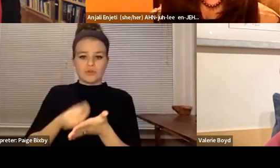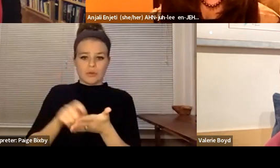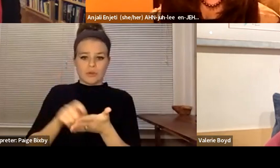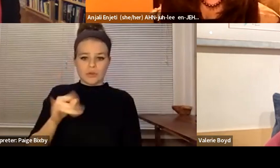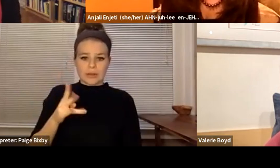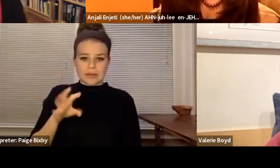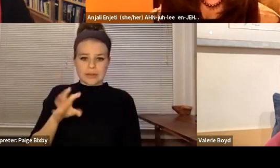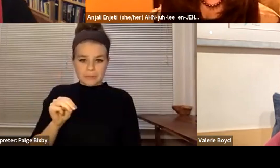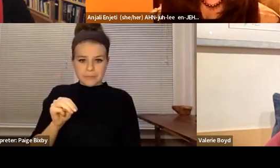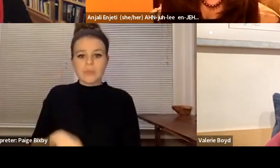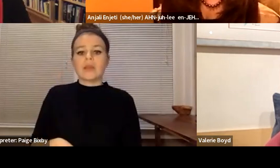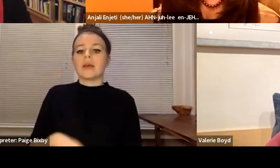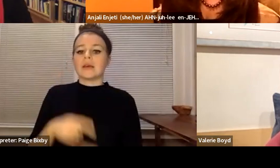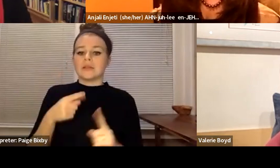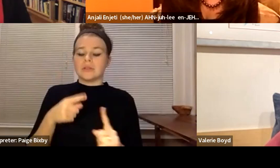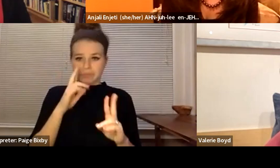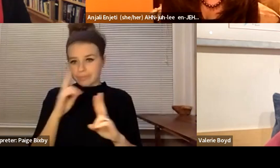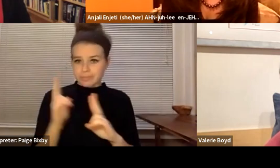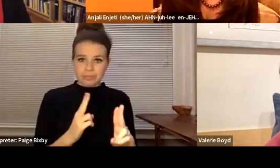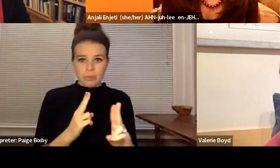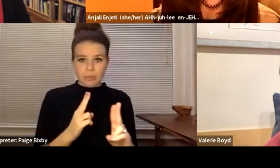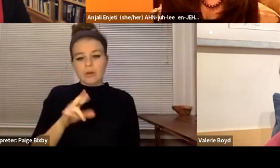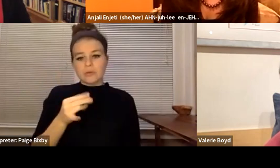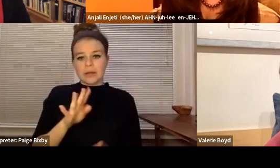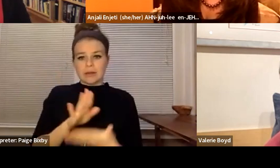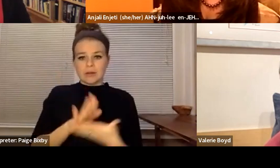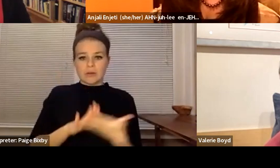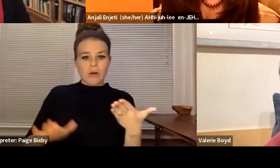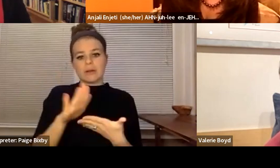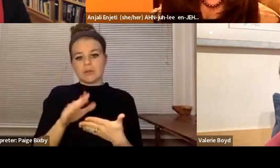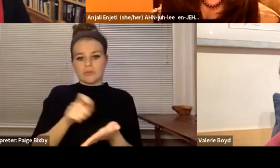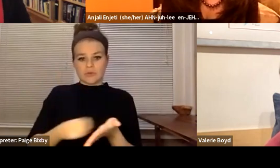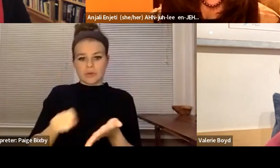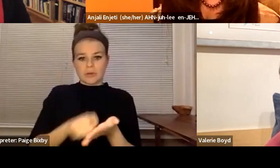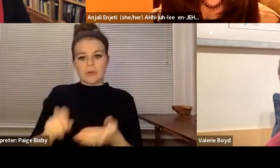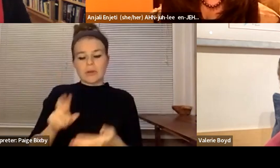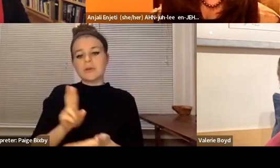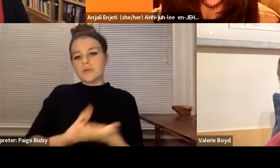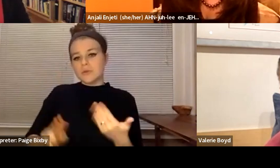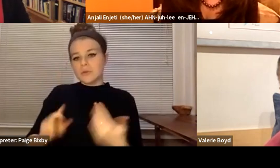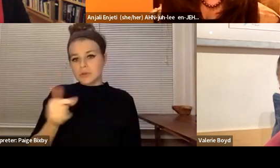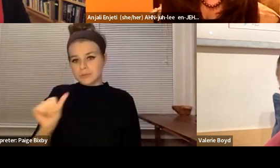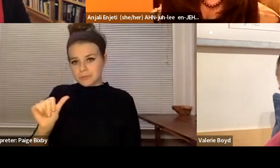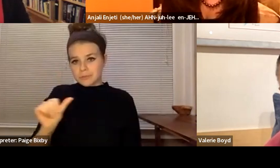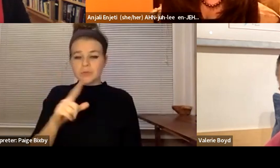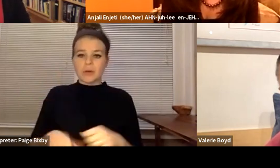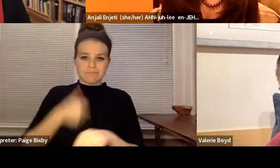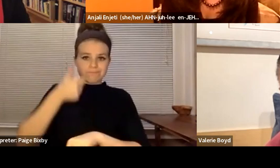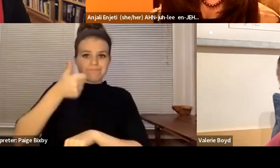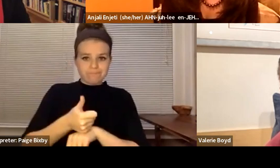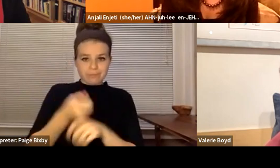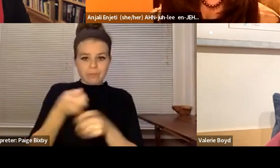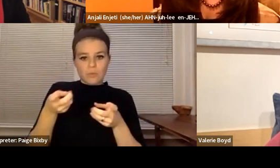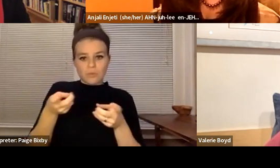Galt Distinguished Writer in Residence at the Grady College of Journalism and Mass Communication at the University of Georgia, where she founded and directs the Low